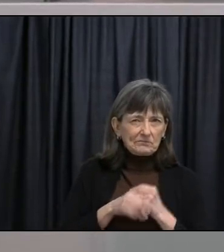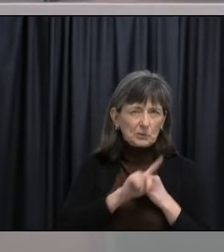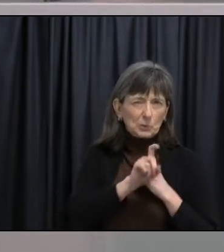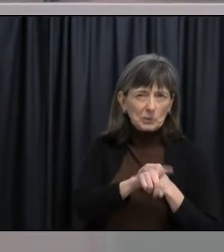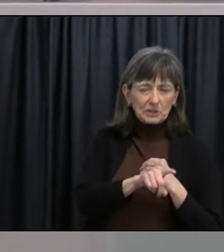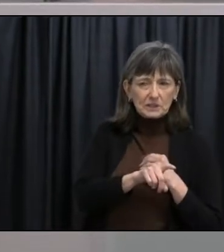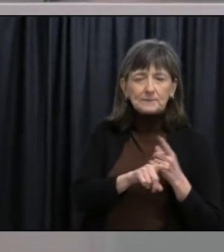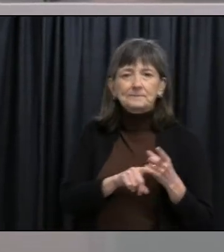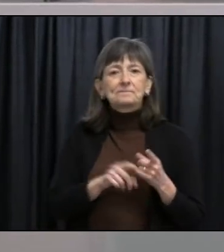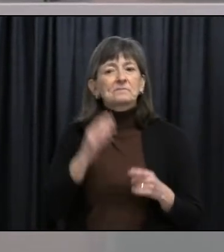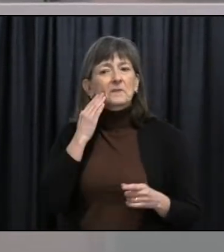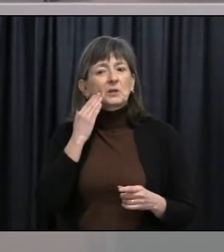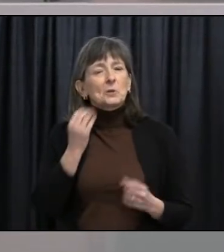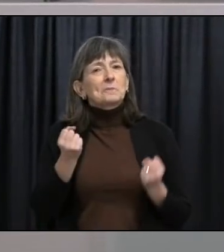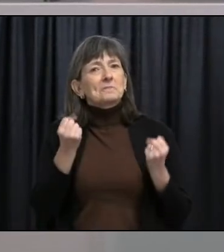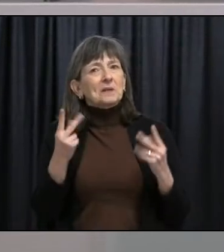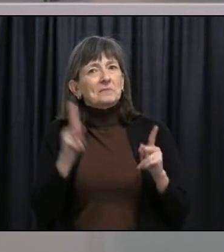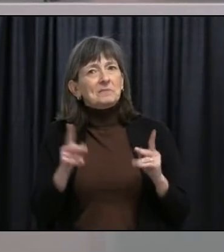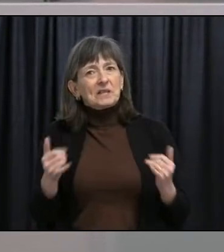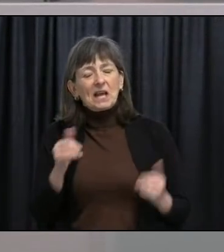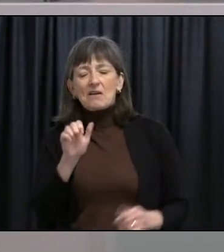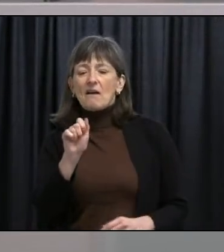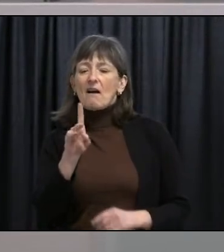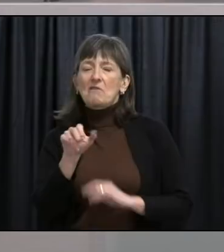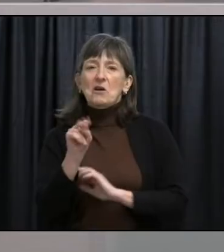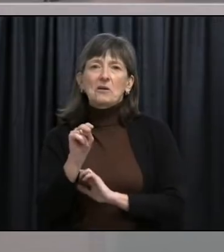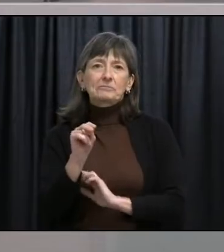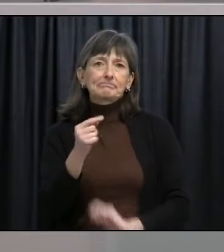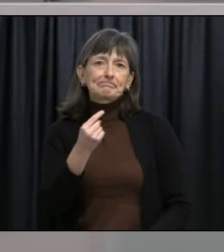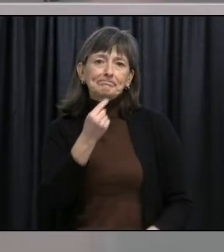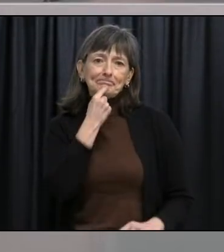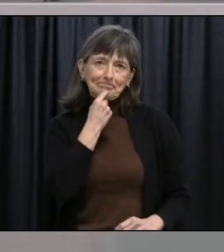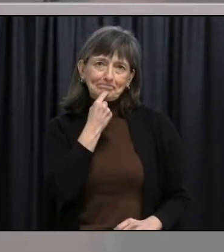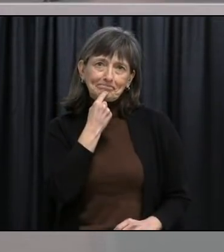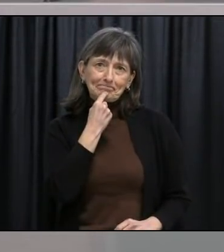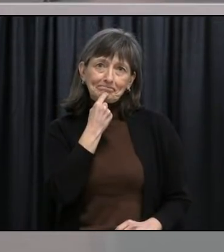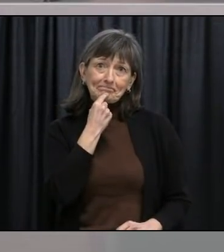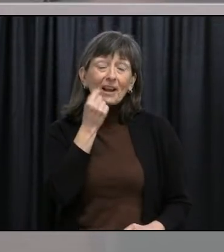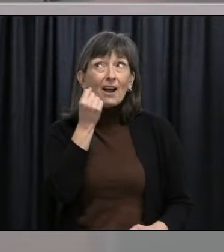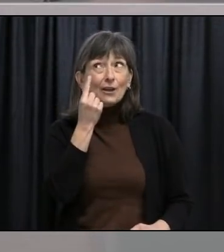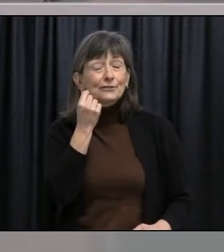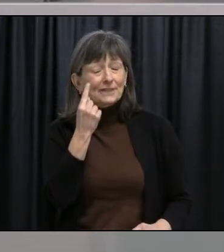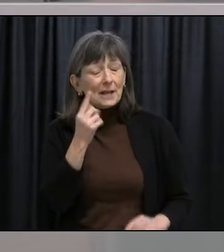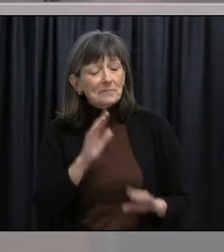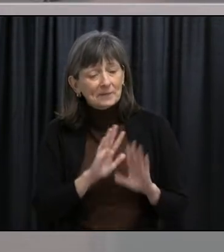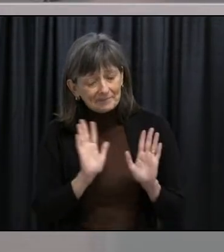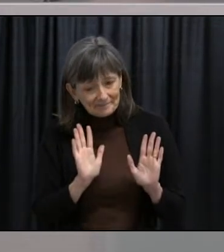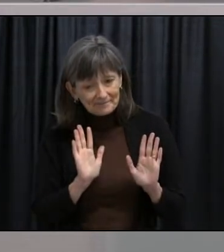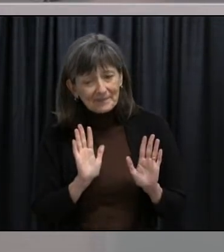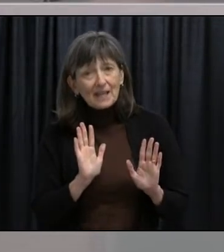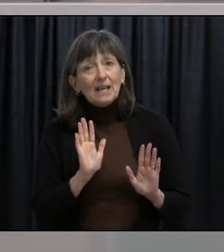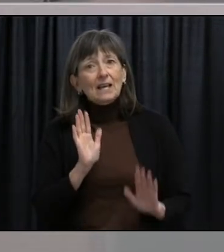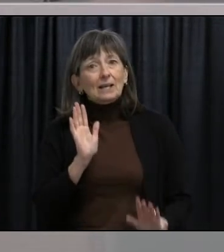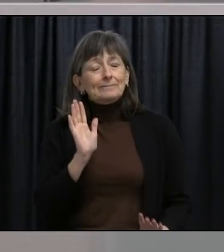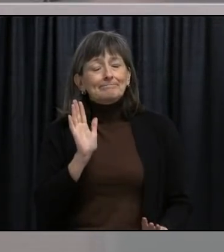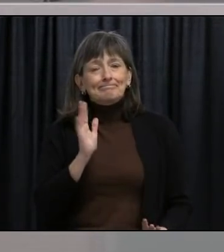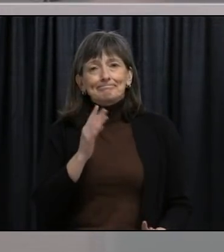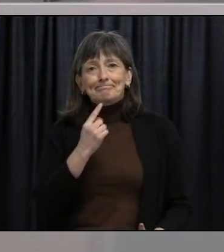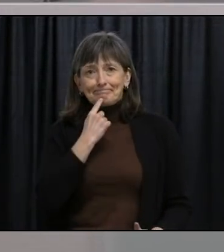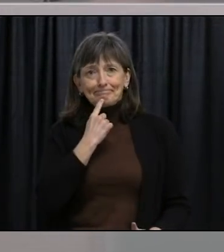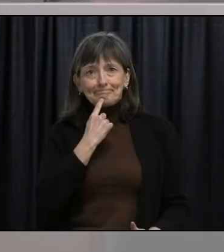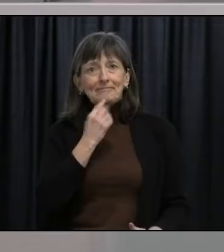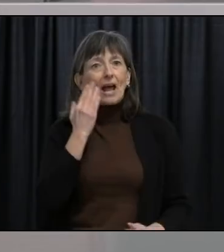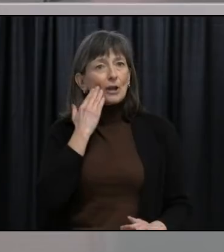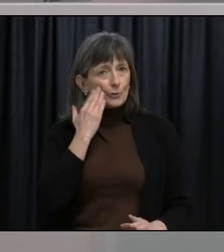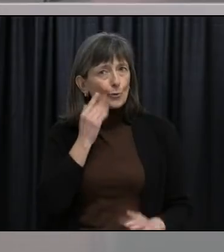disappointed persons on the Avalon right now, which is understandable, but also your perspective of it is understandable too, because we know that all these decisions are made from